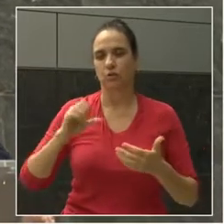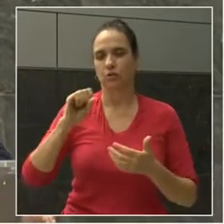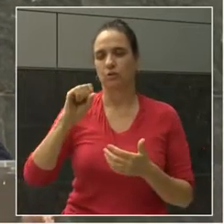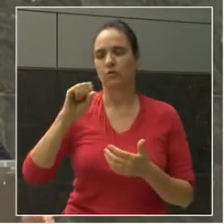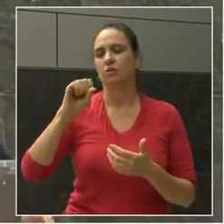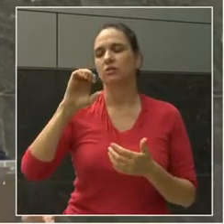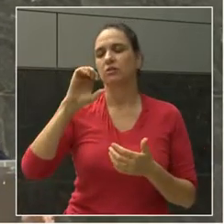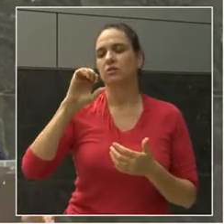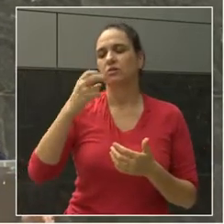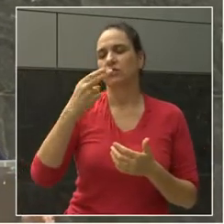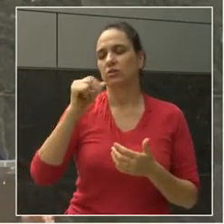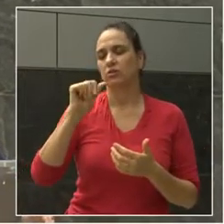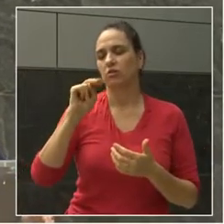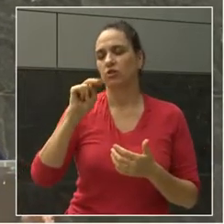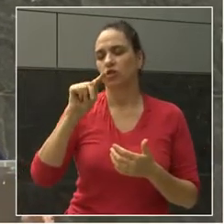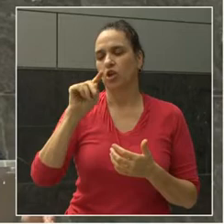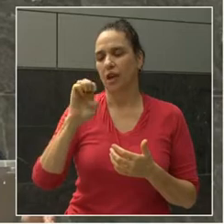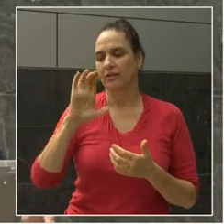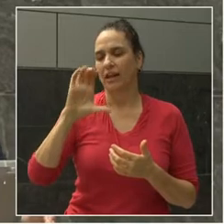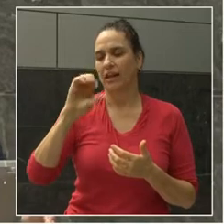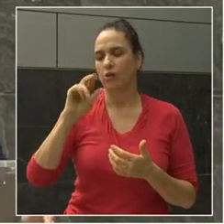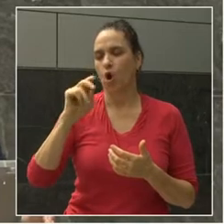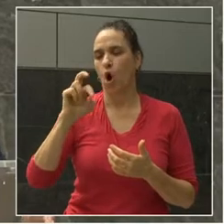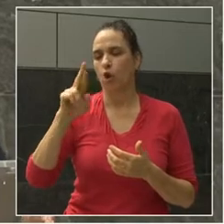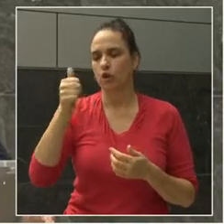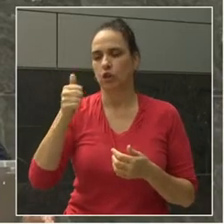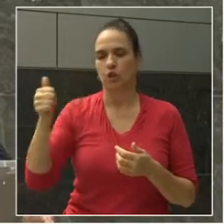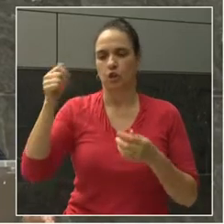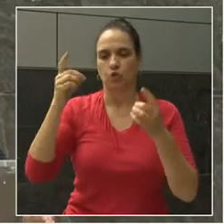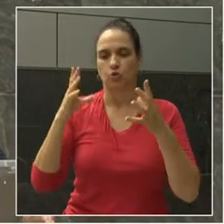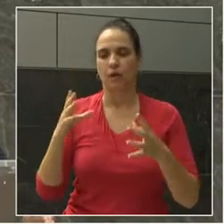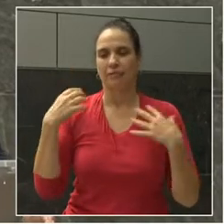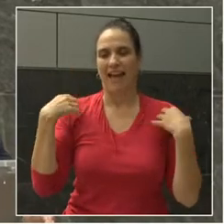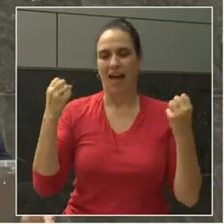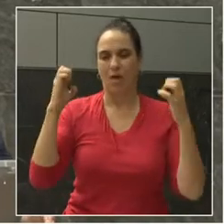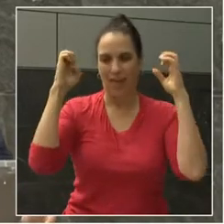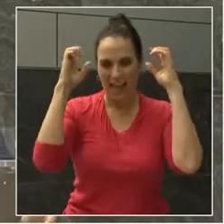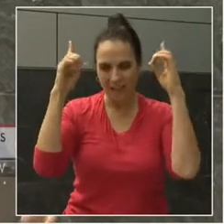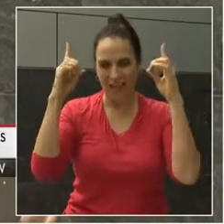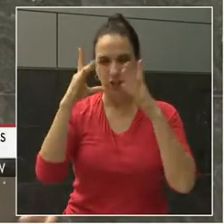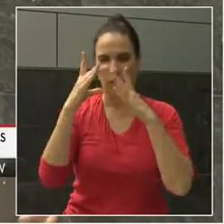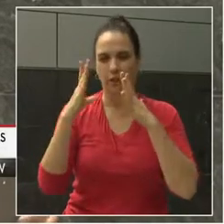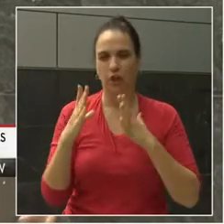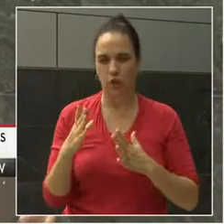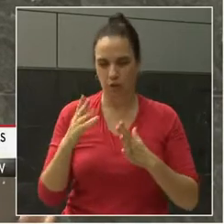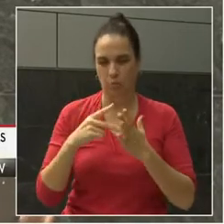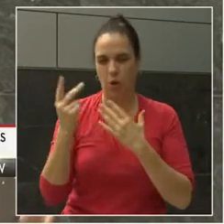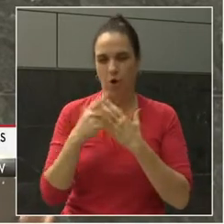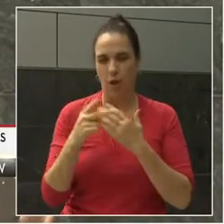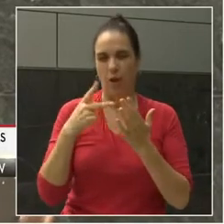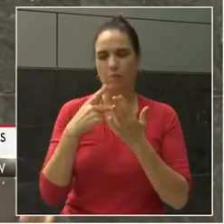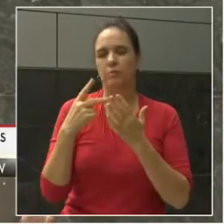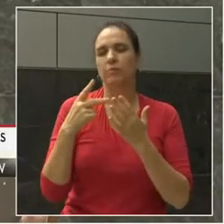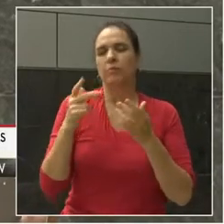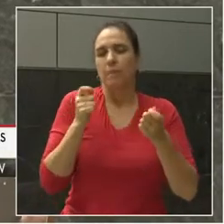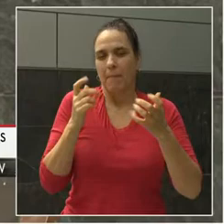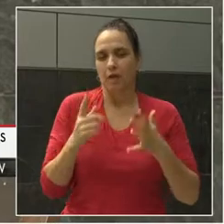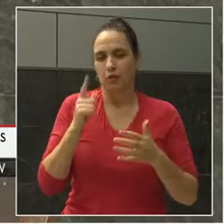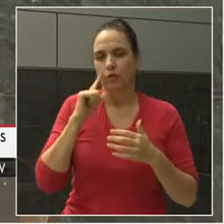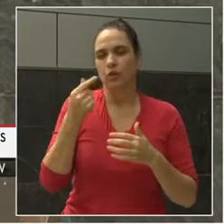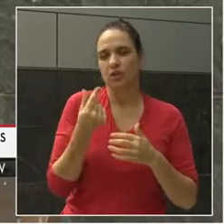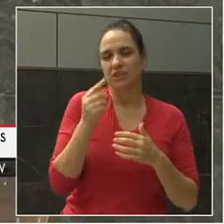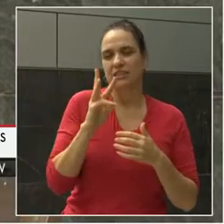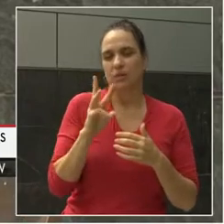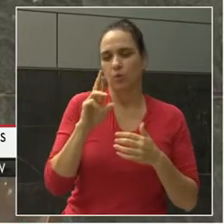of the Health Education and Leadership Program and Program Manager of the George Washington University Rodham Institute